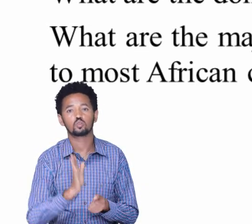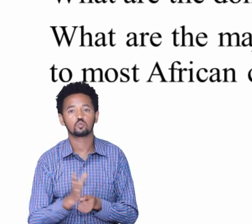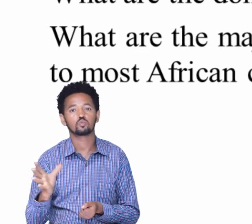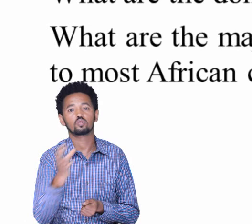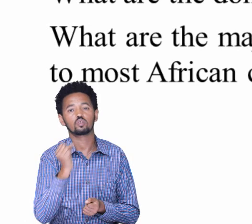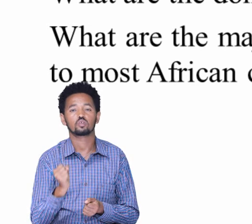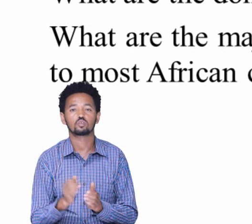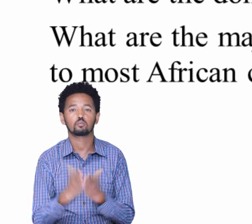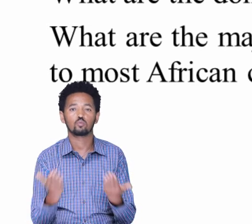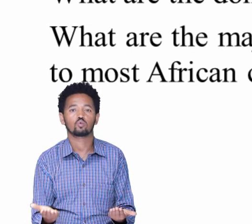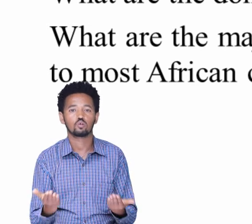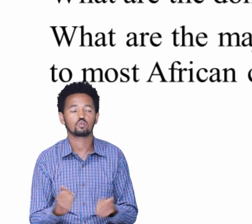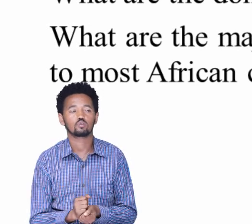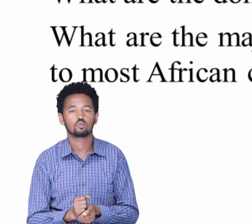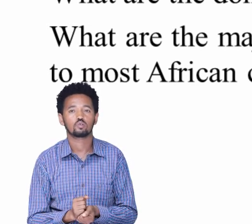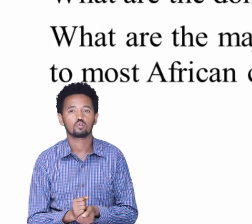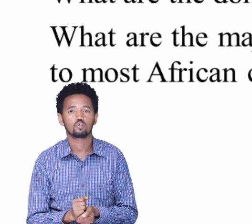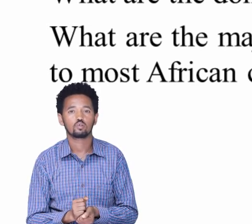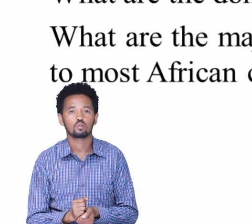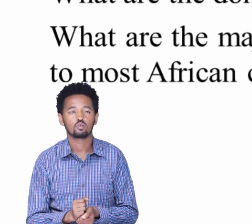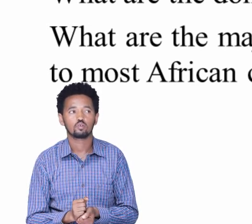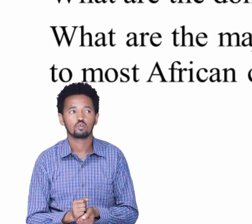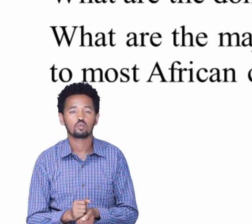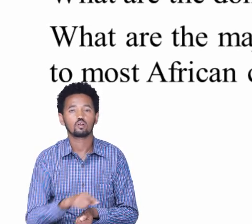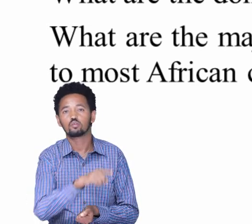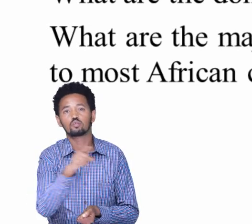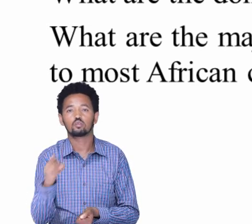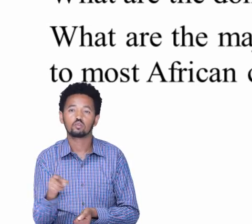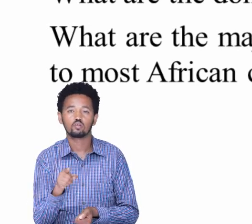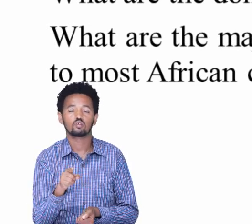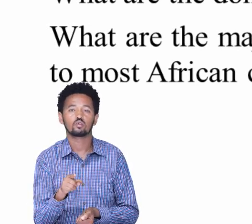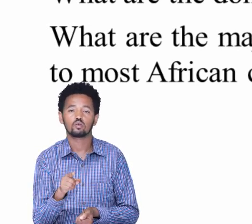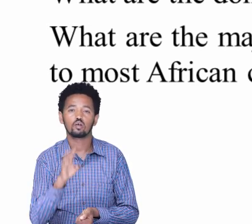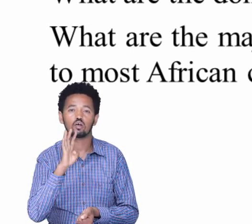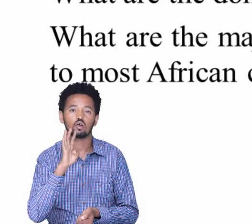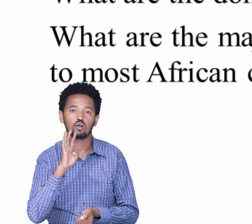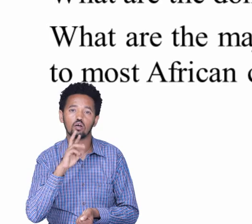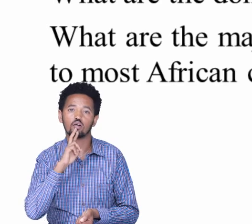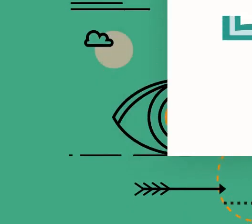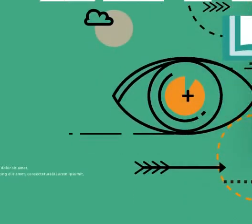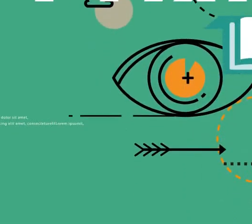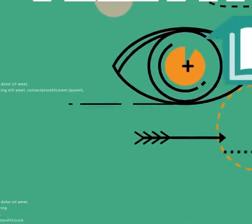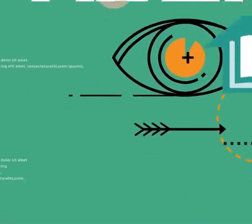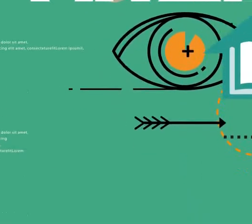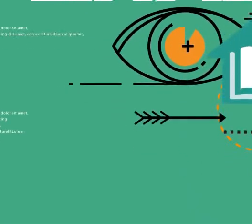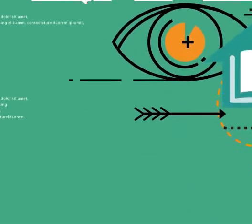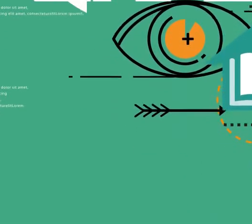discuss about the drainage of Africa. Thank you for listening.